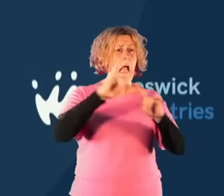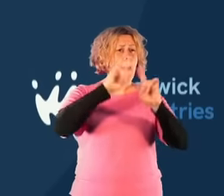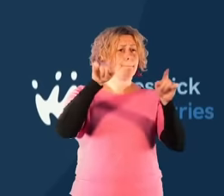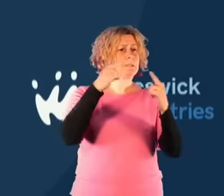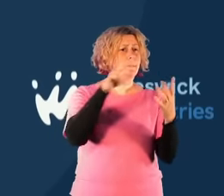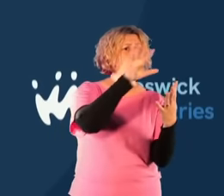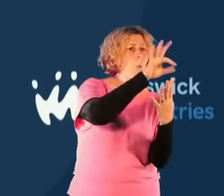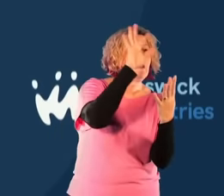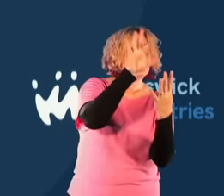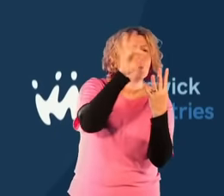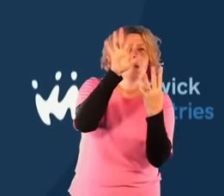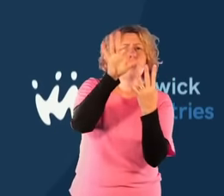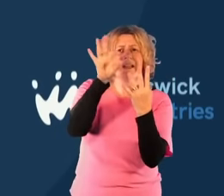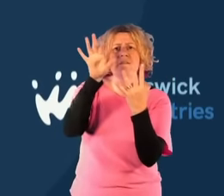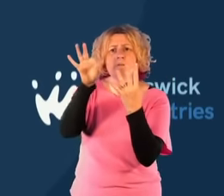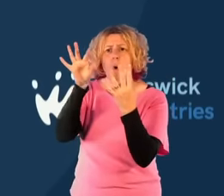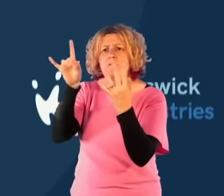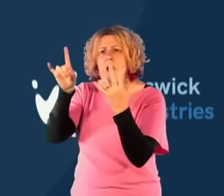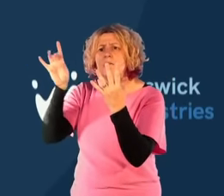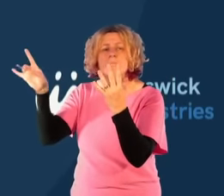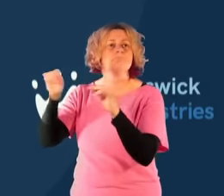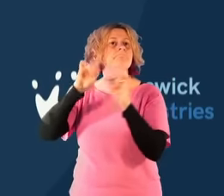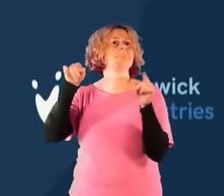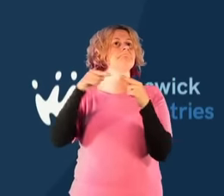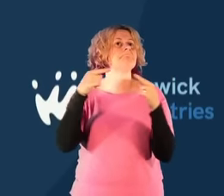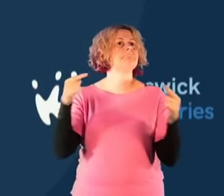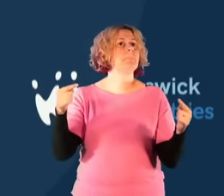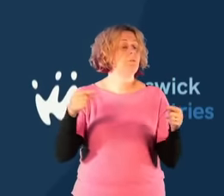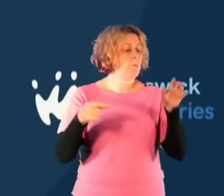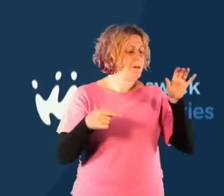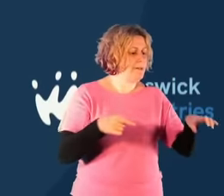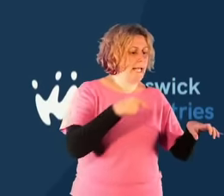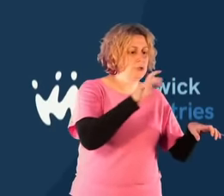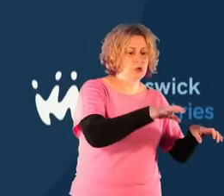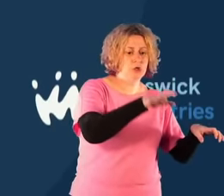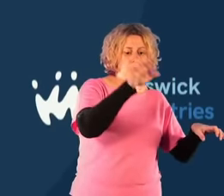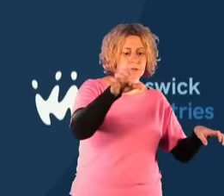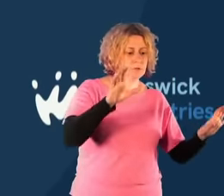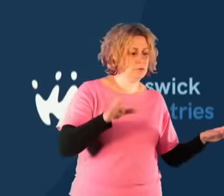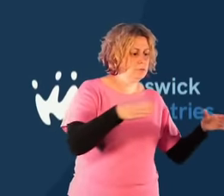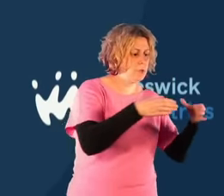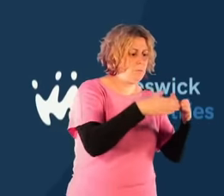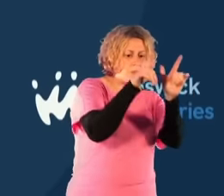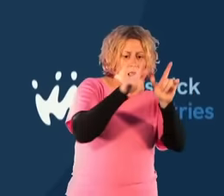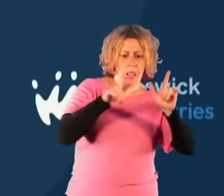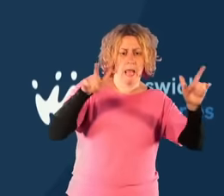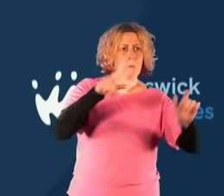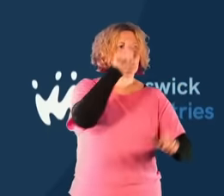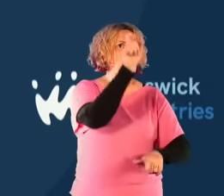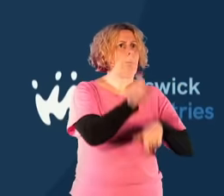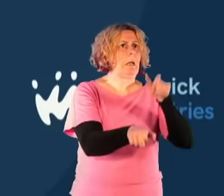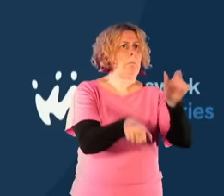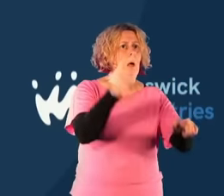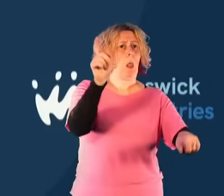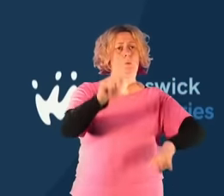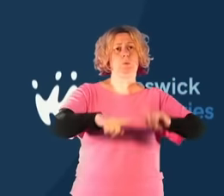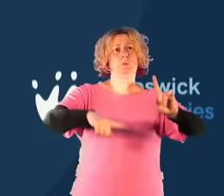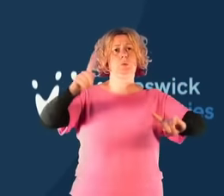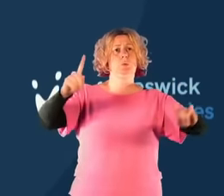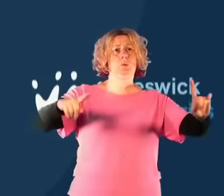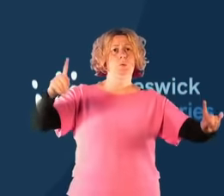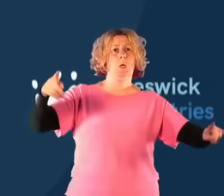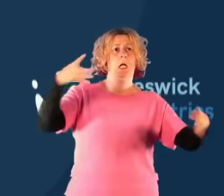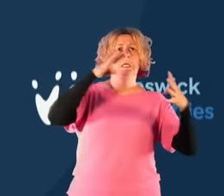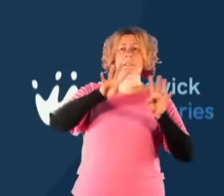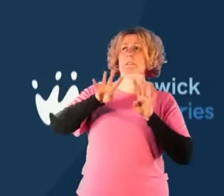count, from every nation, tribe, people, and language, standing before the throne